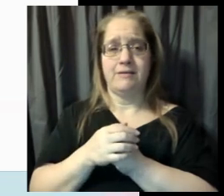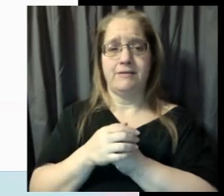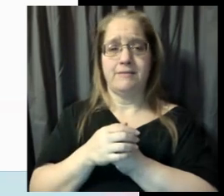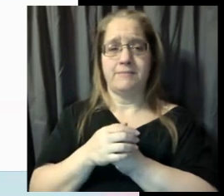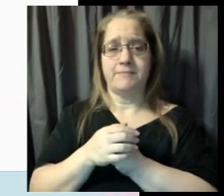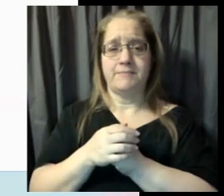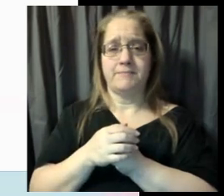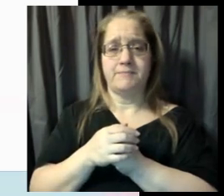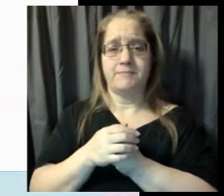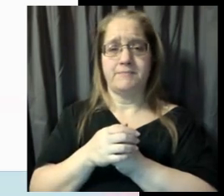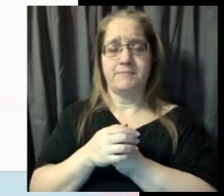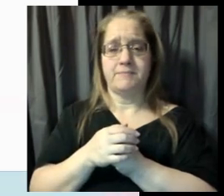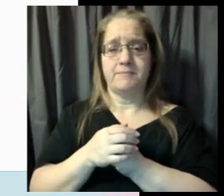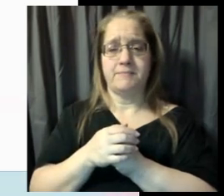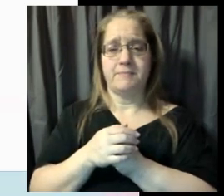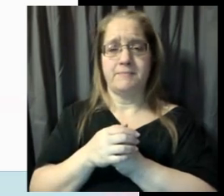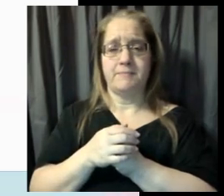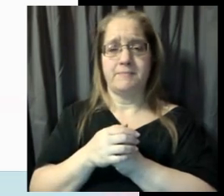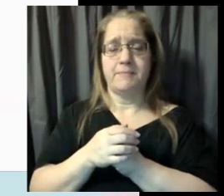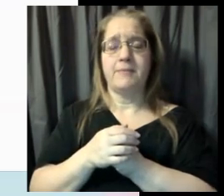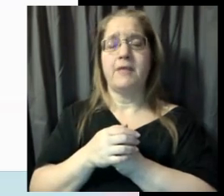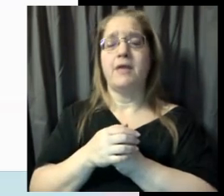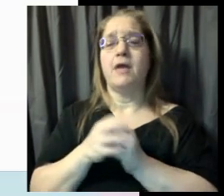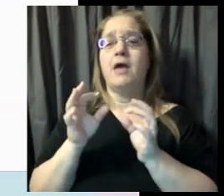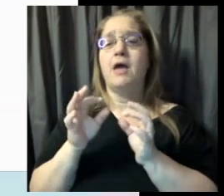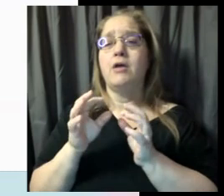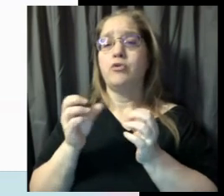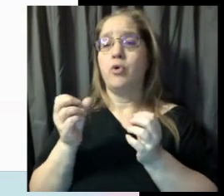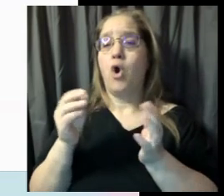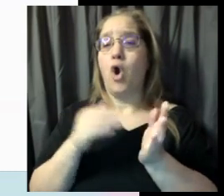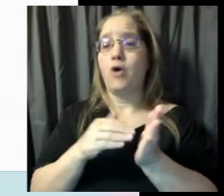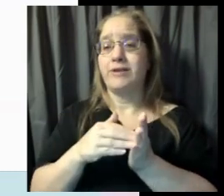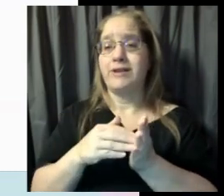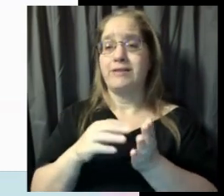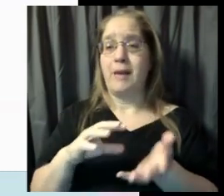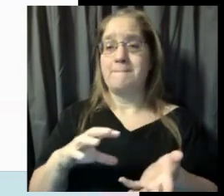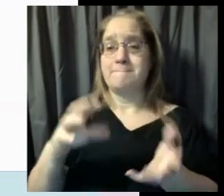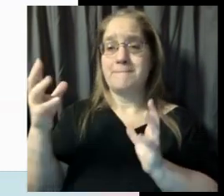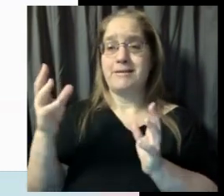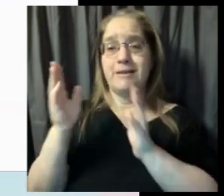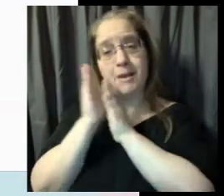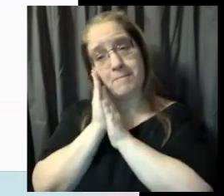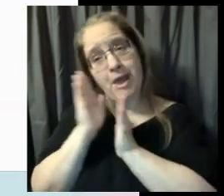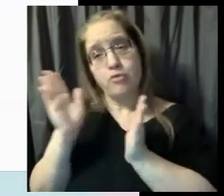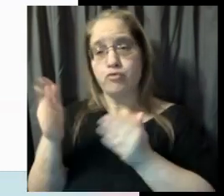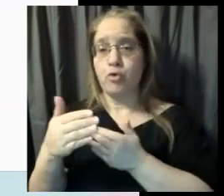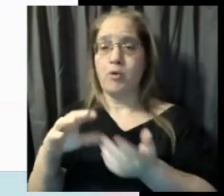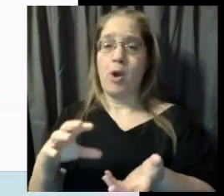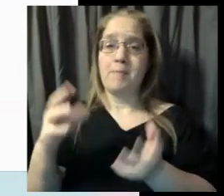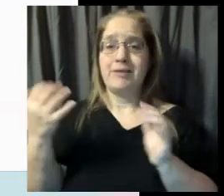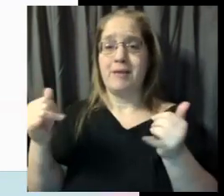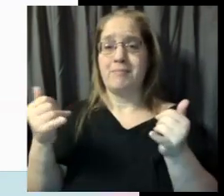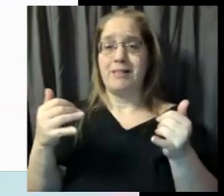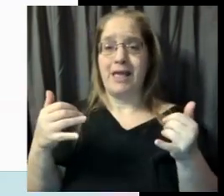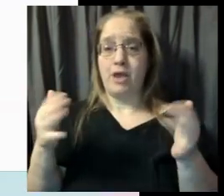often face is a messy bedroom or a messy playroom and trying to get your child to clean up or tidy